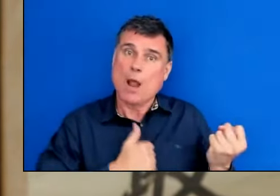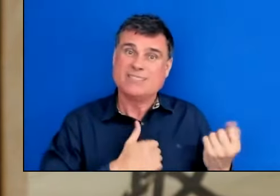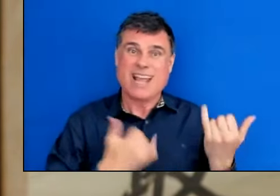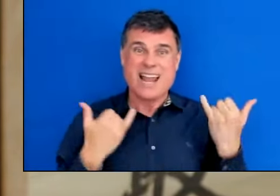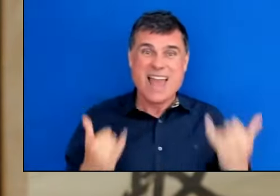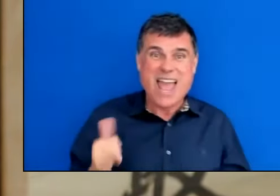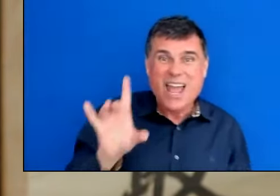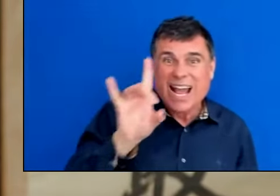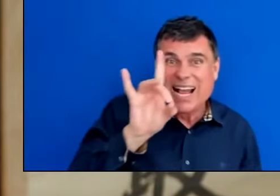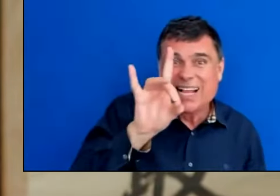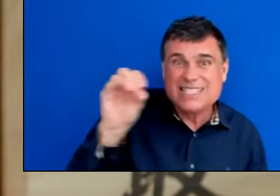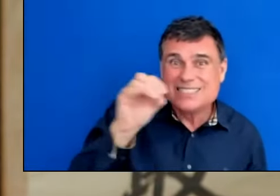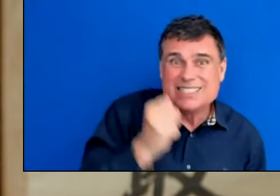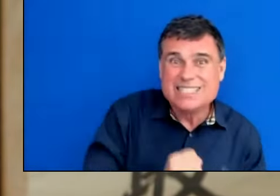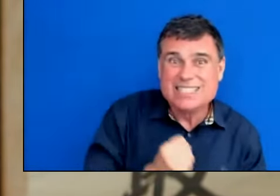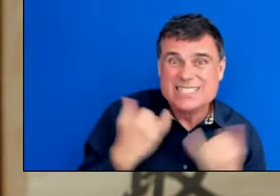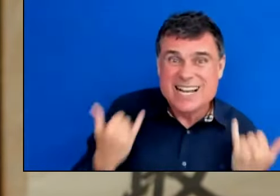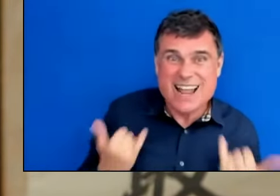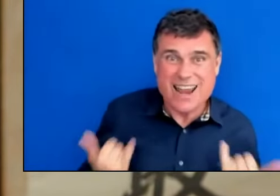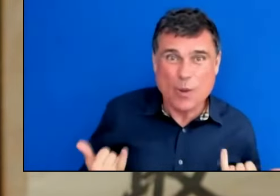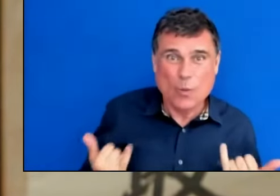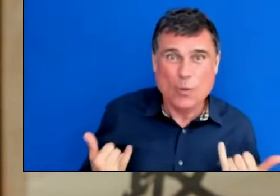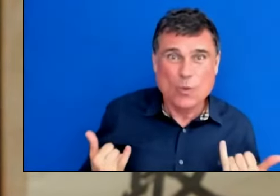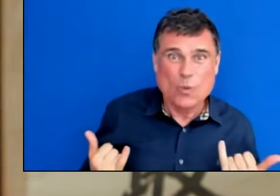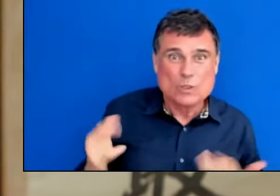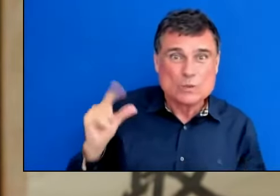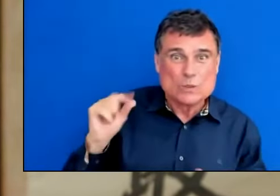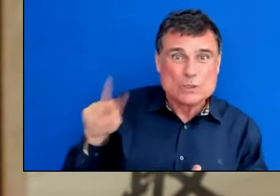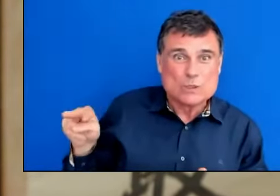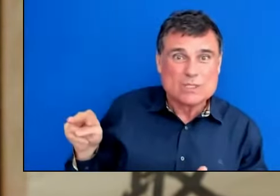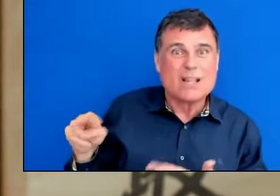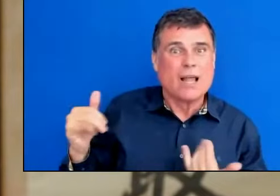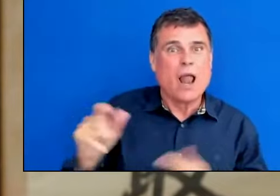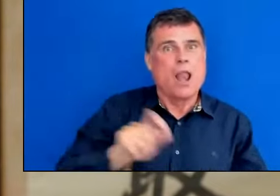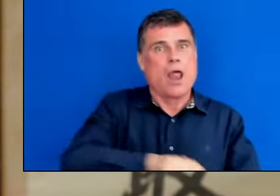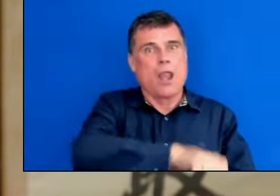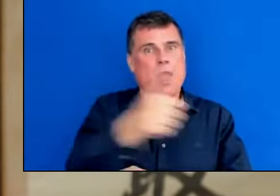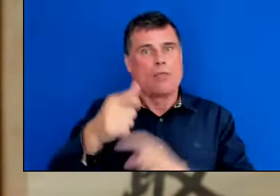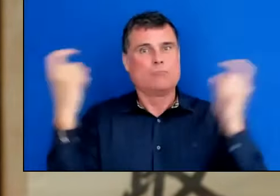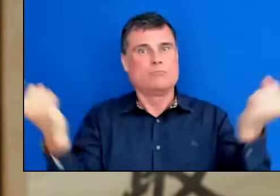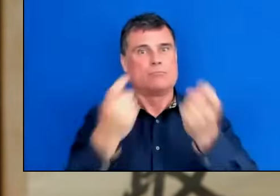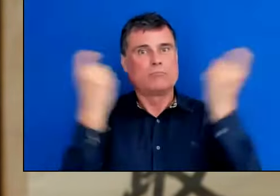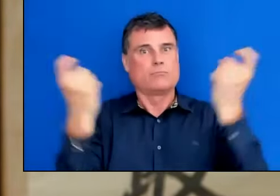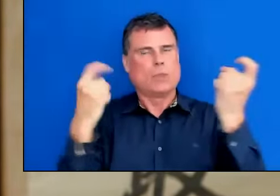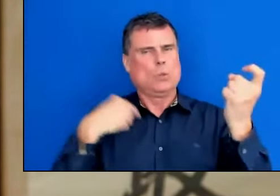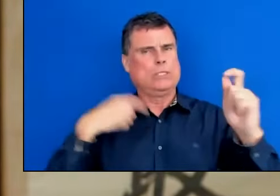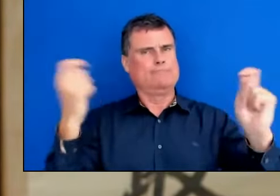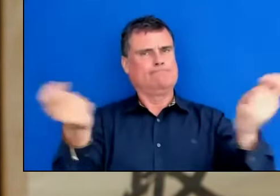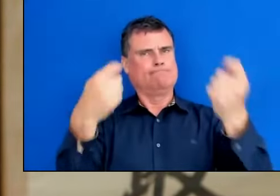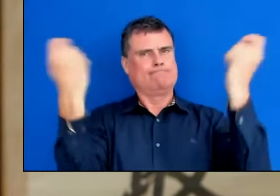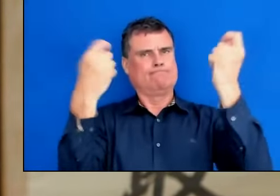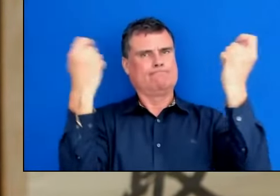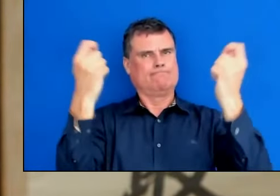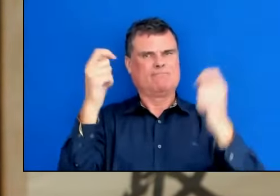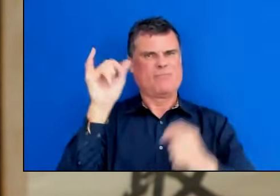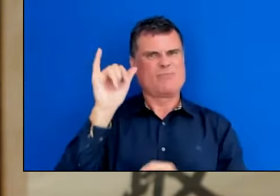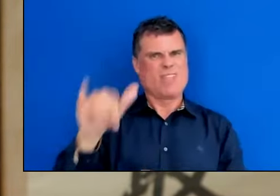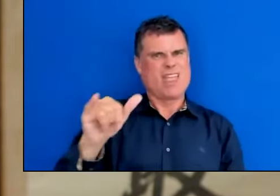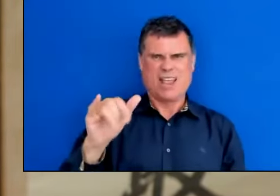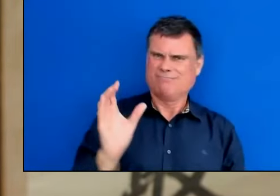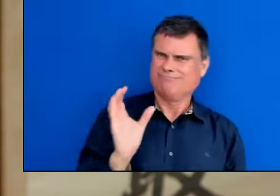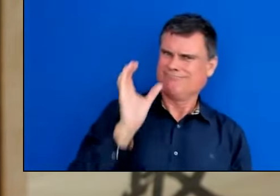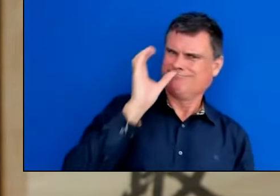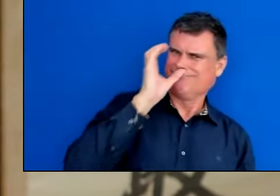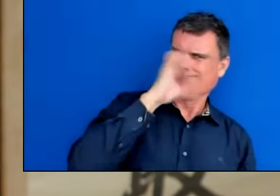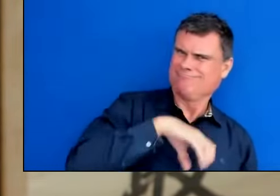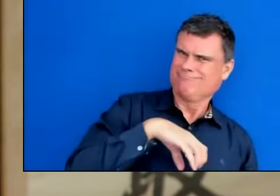now it's 10 years past that, 80 years today, celebrating another anniversary. And celebrating is kind of an odd way to describe